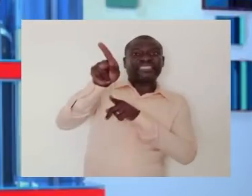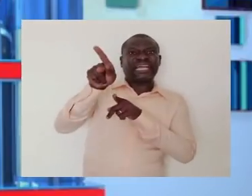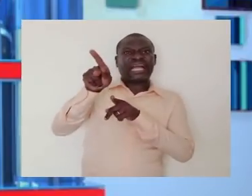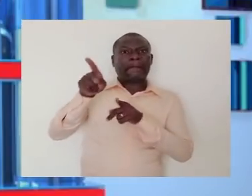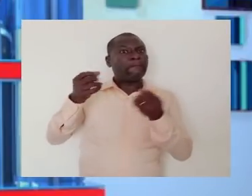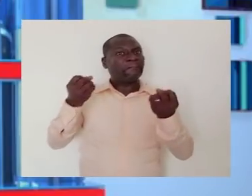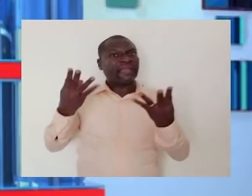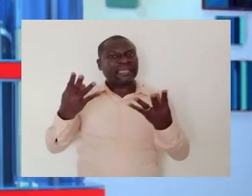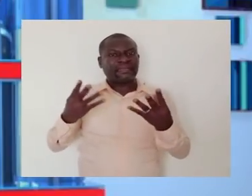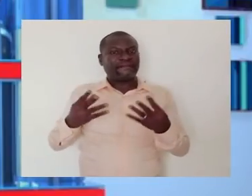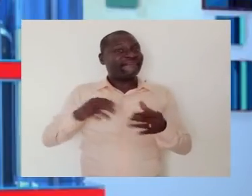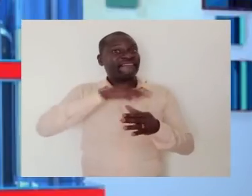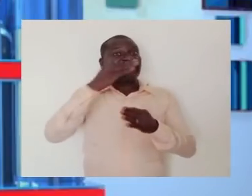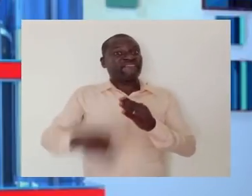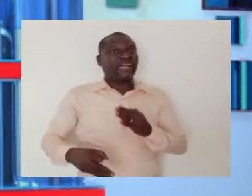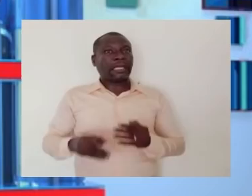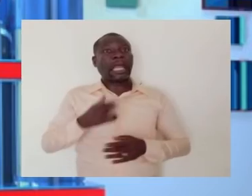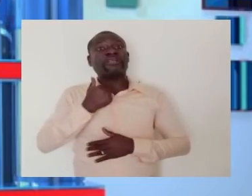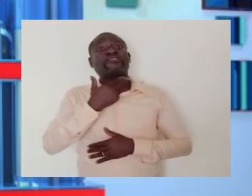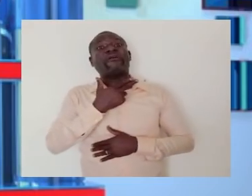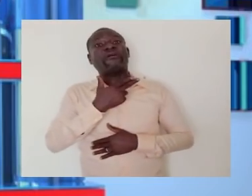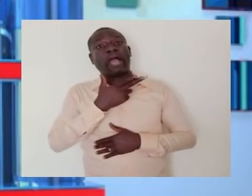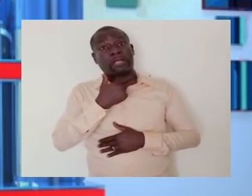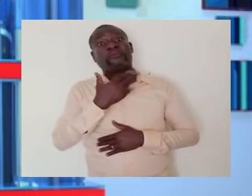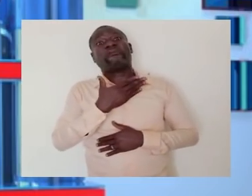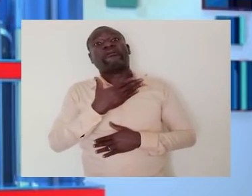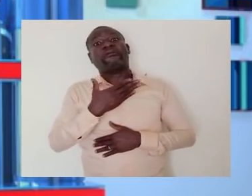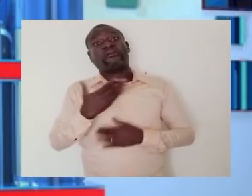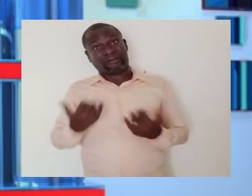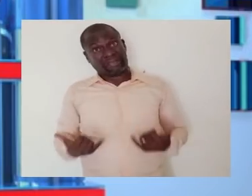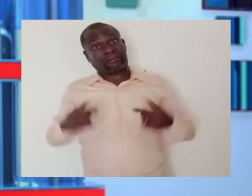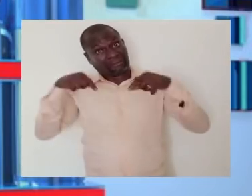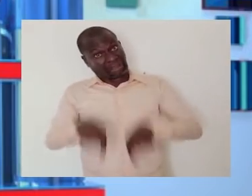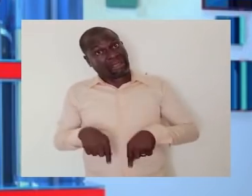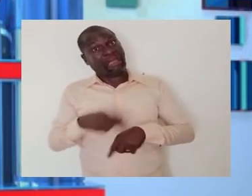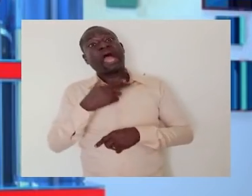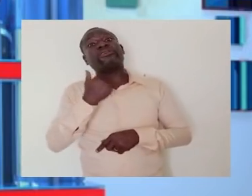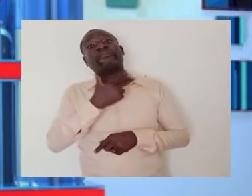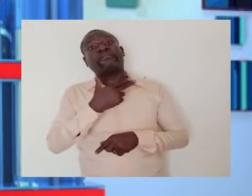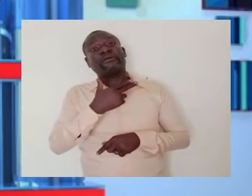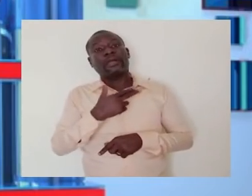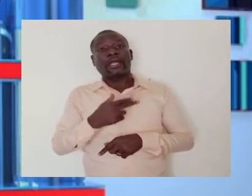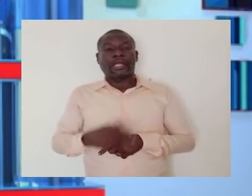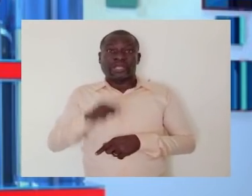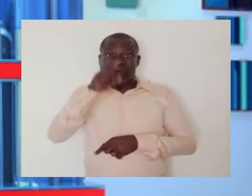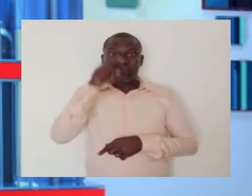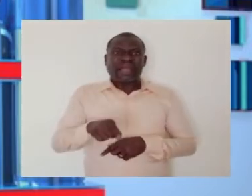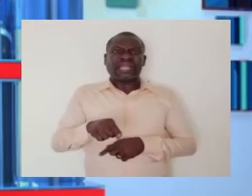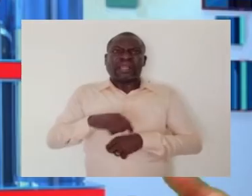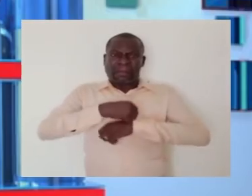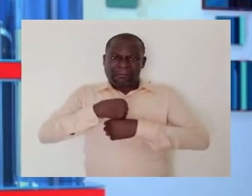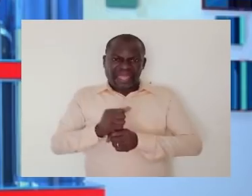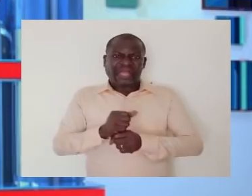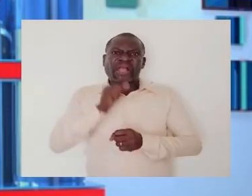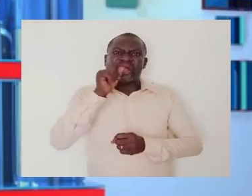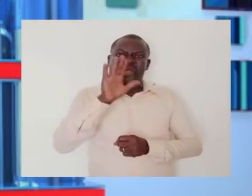Professionals, I hold war. Nadia Chatwa, and I saw for Mumma Diano, and your diapa, Nanaba,